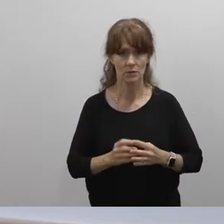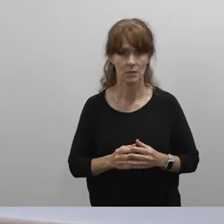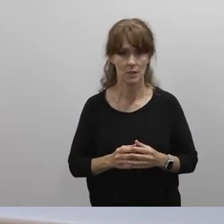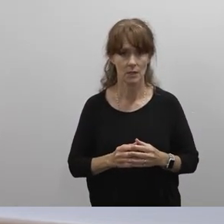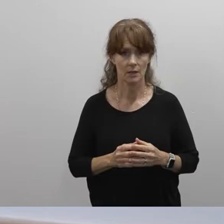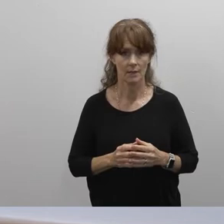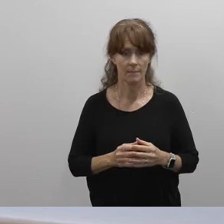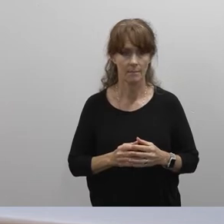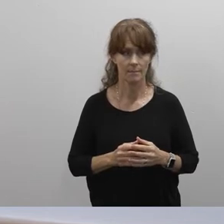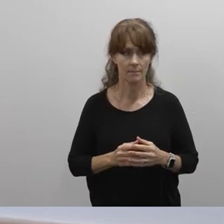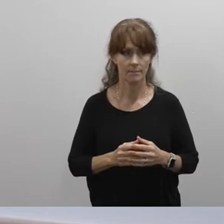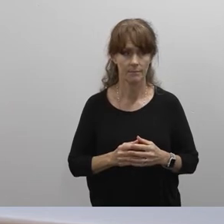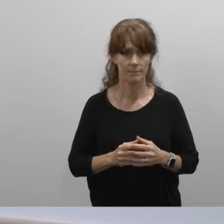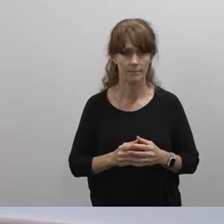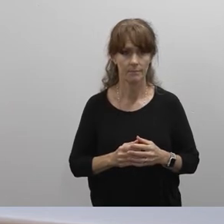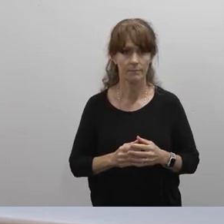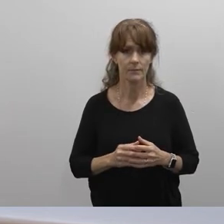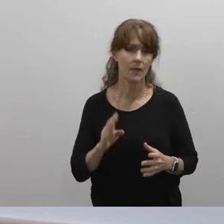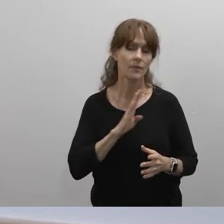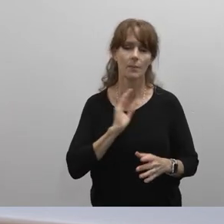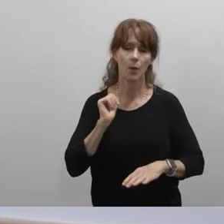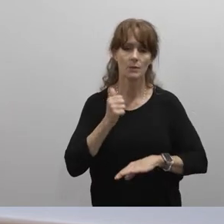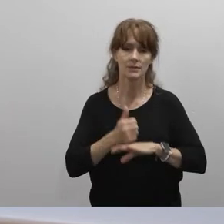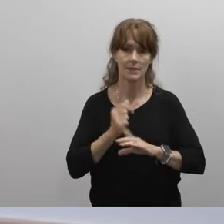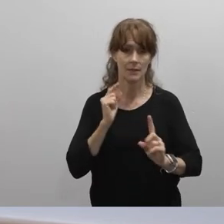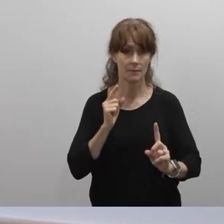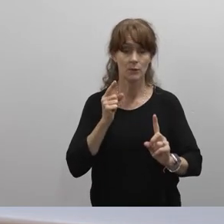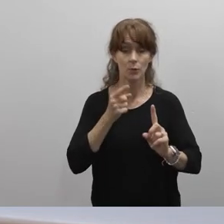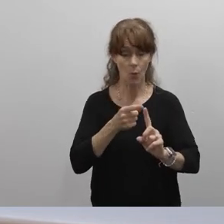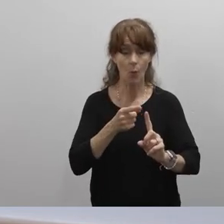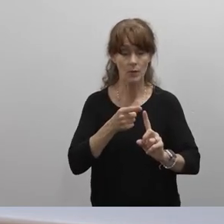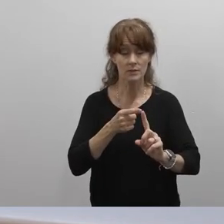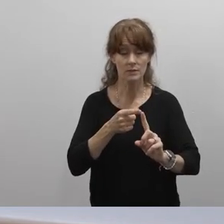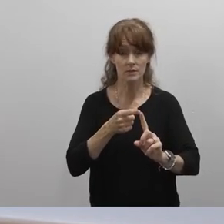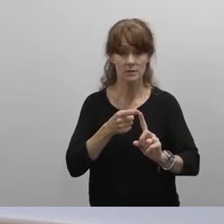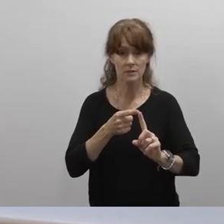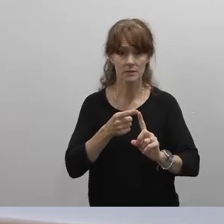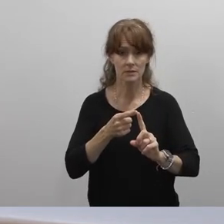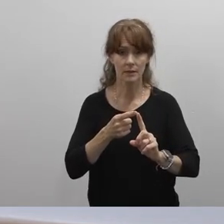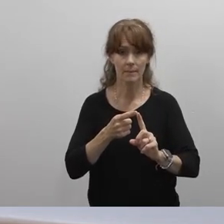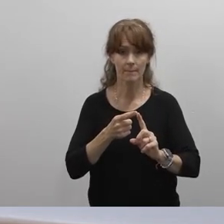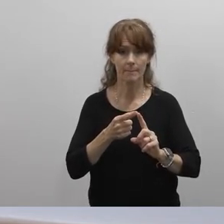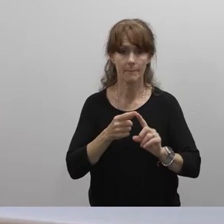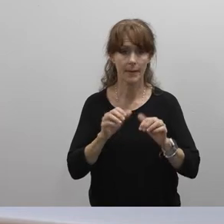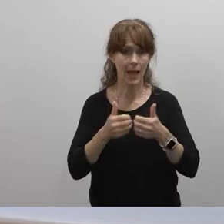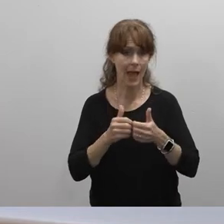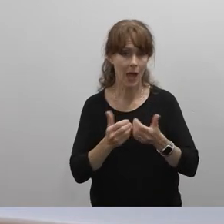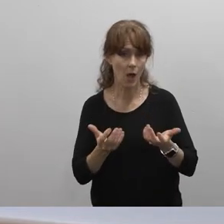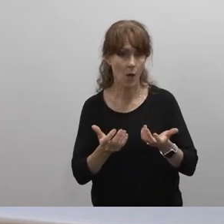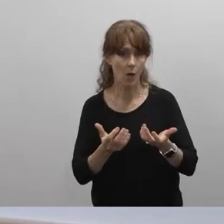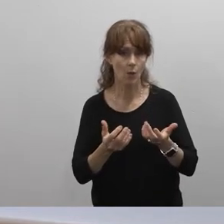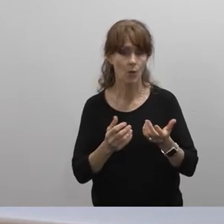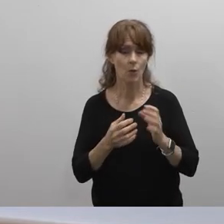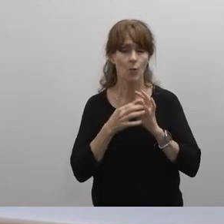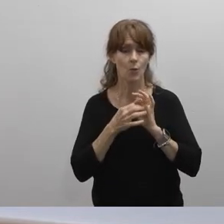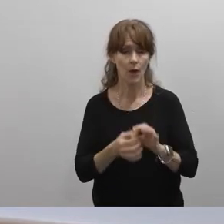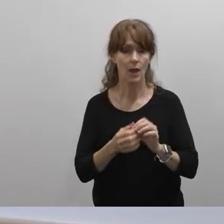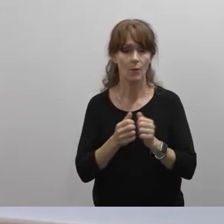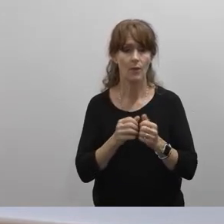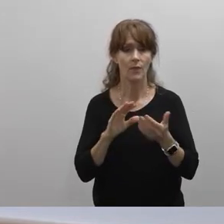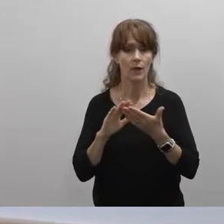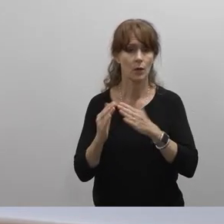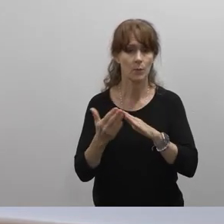really the board establishes its goals, but it does that in consultation with the community.